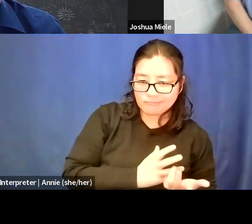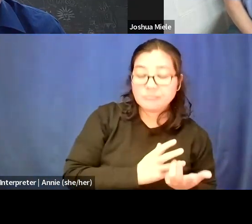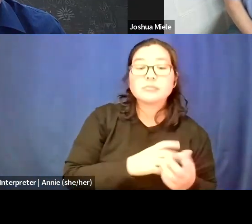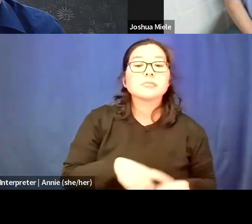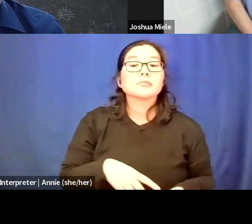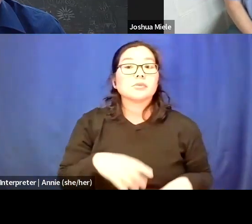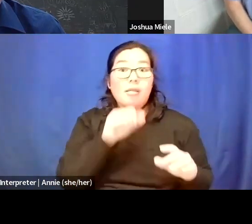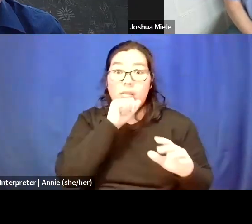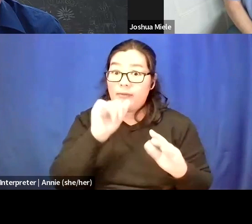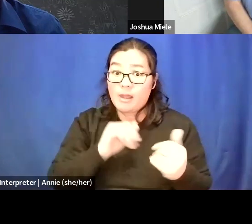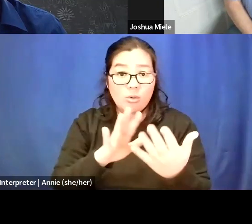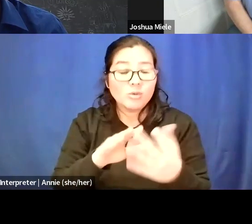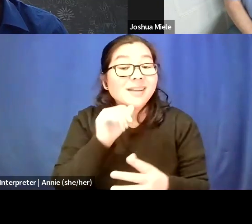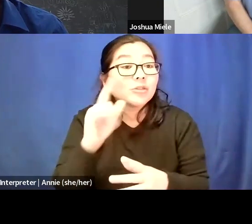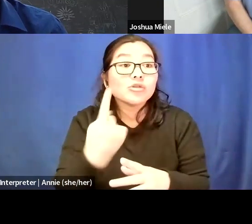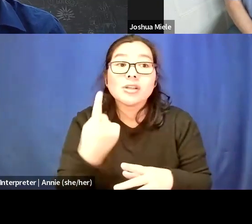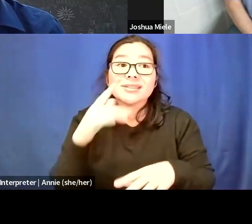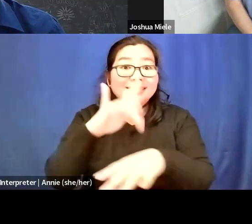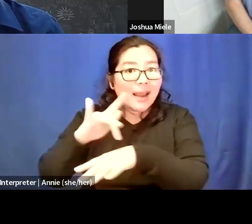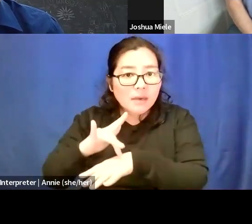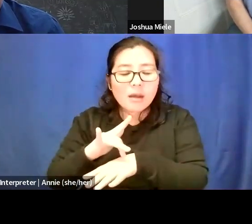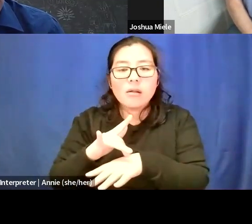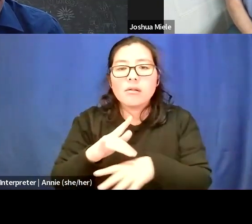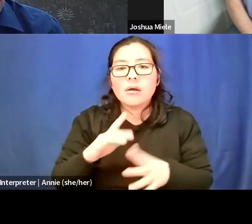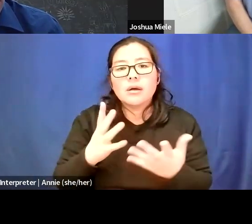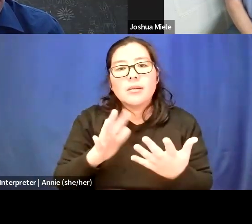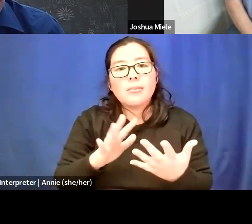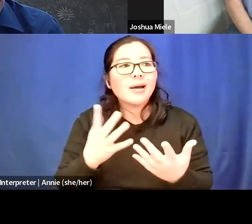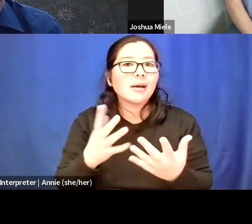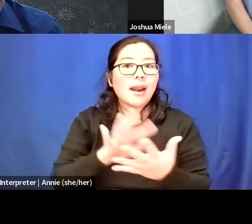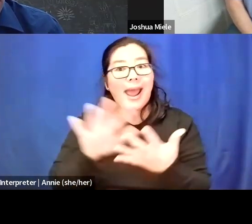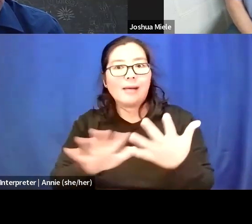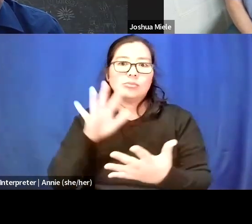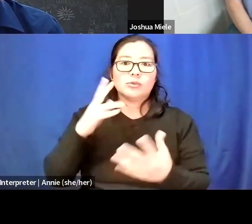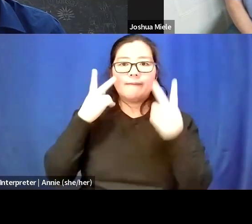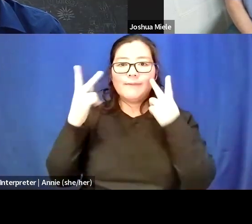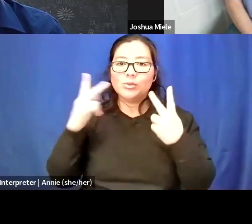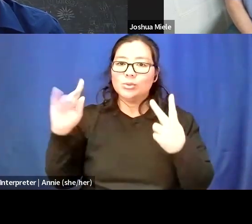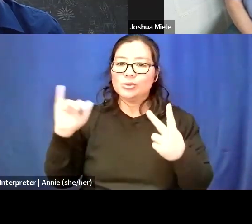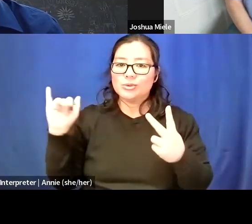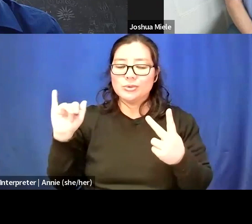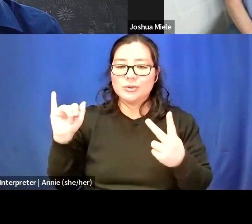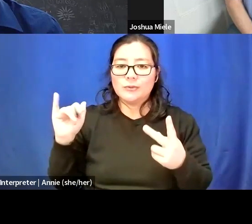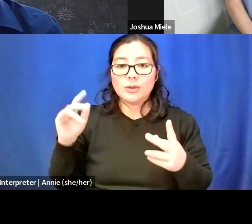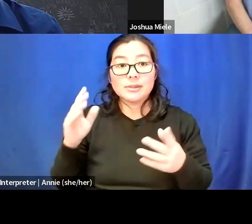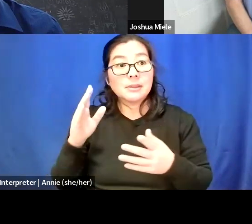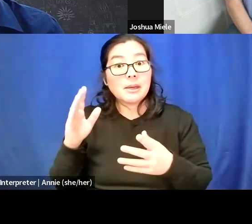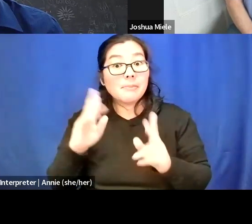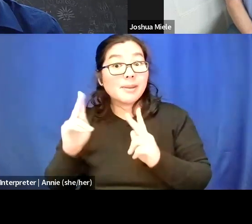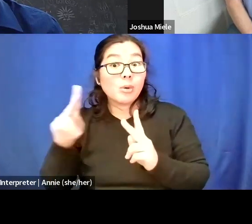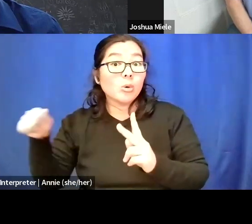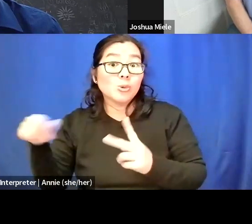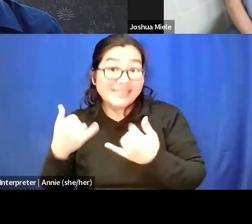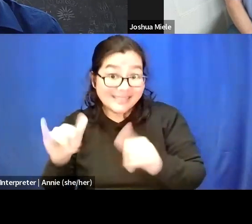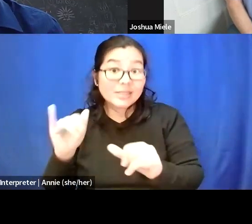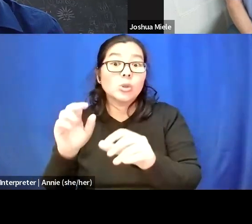a tactile, but an abstracted visual for people with who still use a bunch of their vision, but who